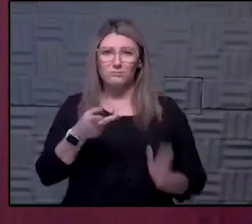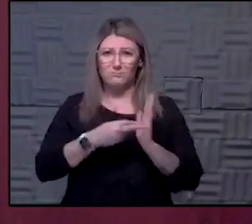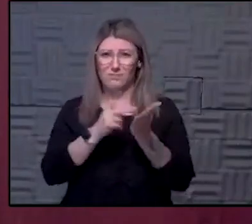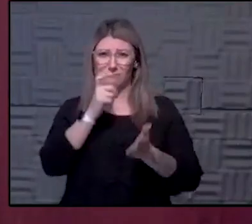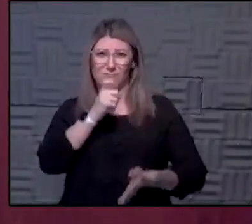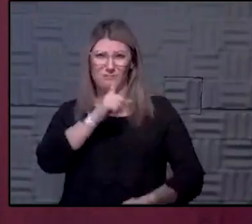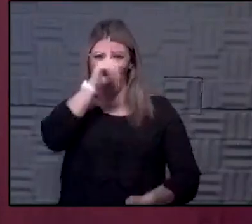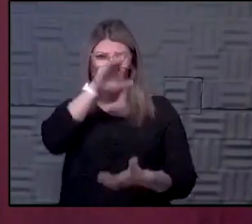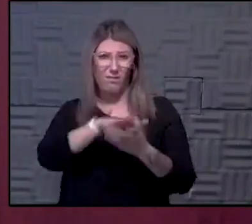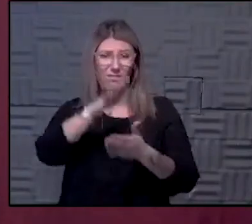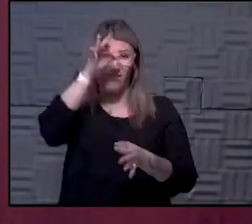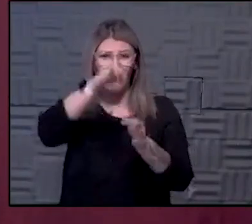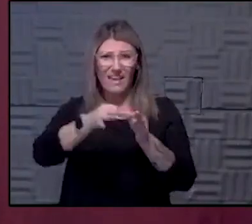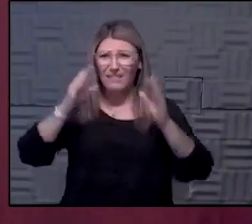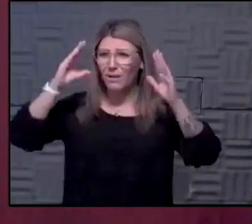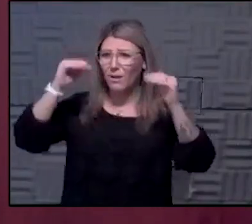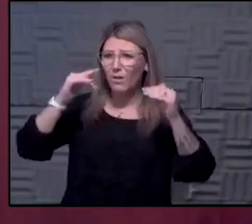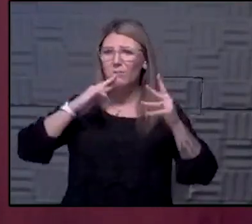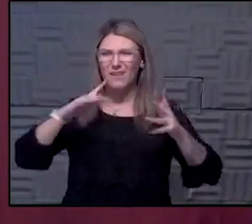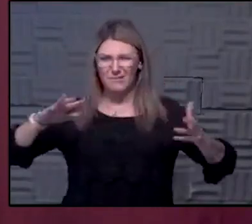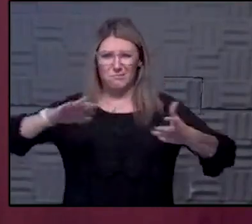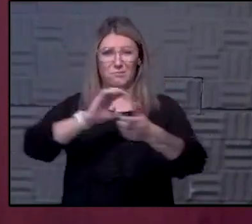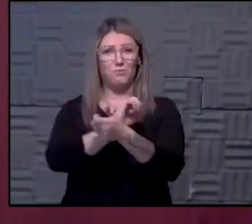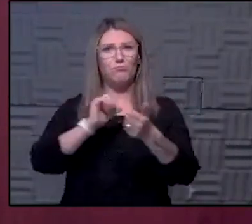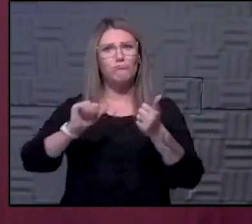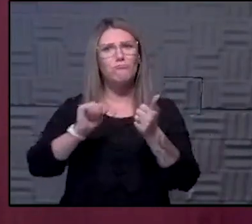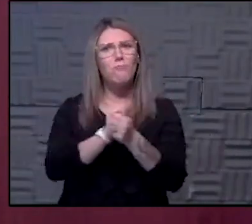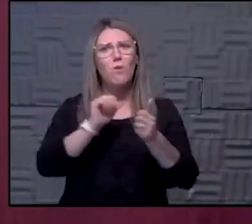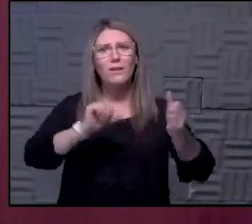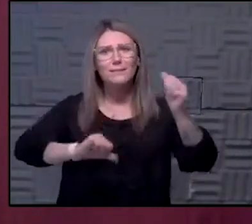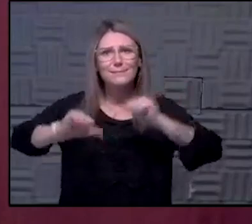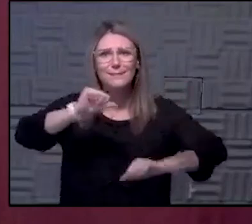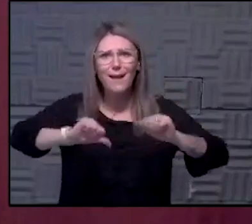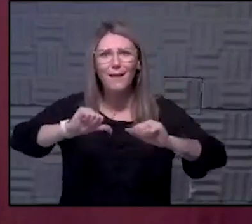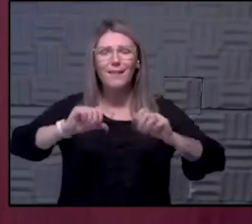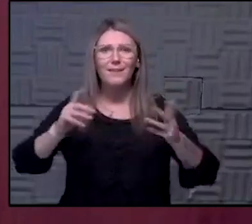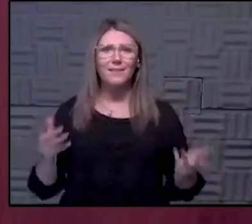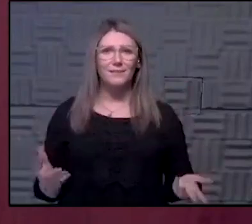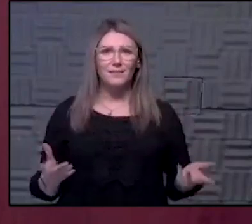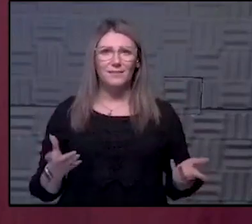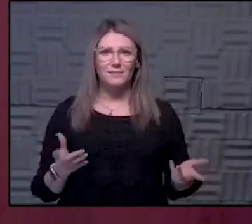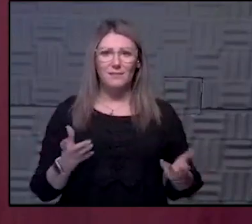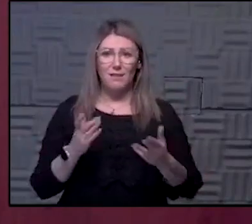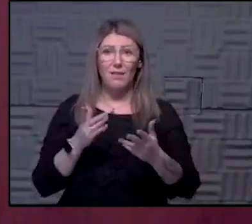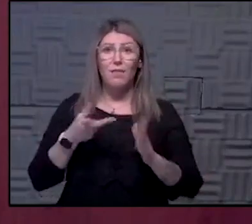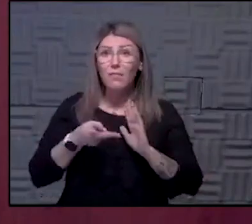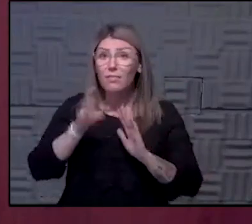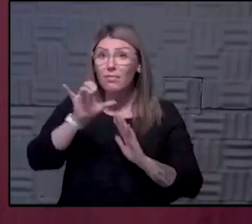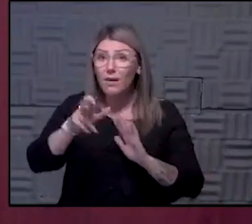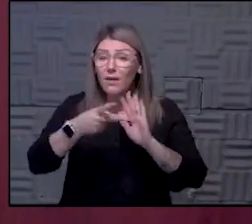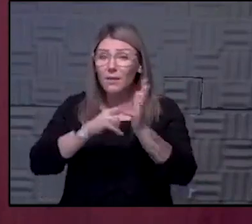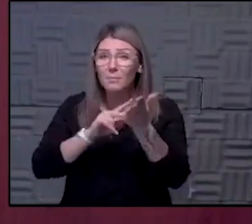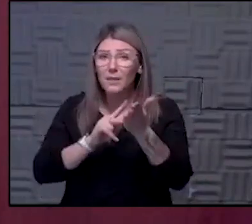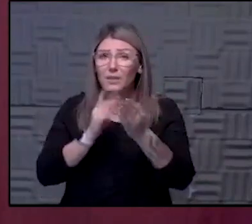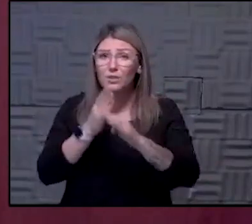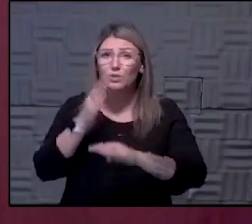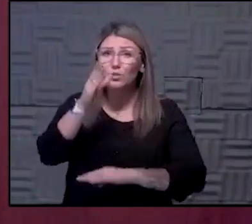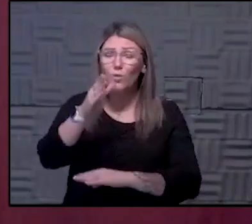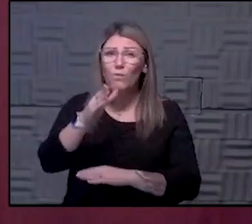hope. And you try to destroy science. And that leads to over 500,000 people dying